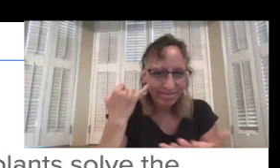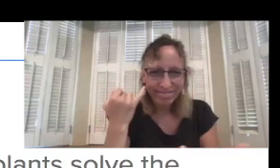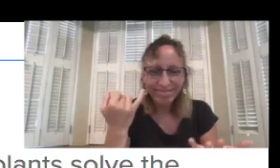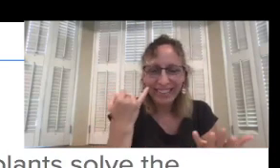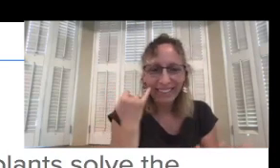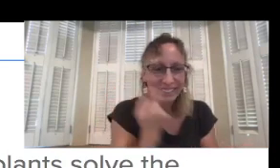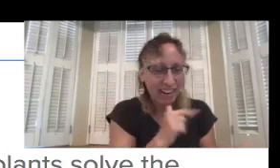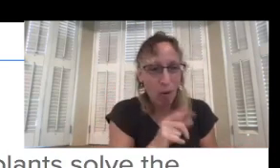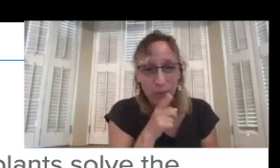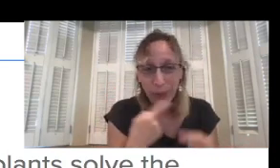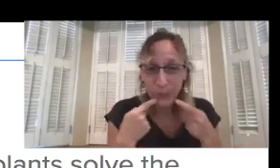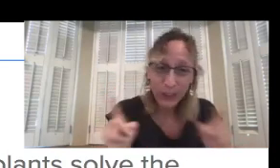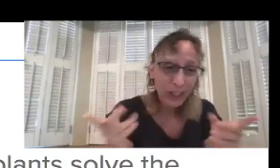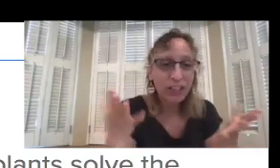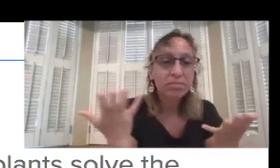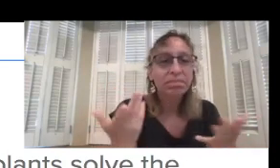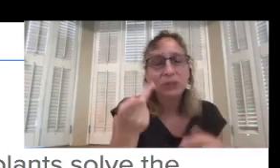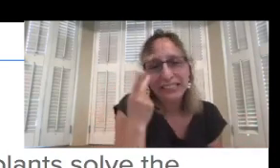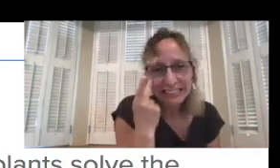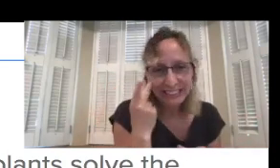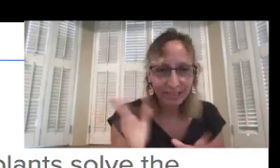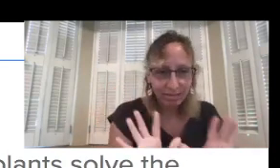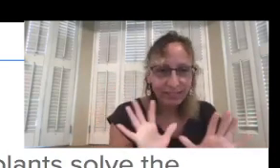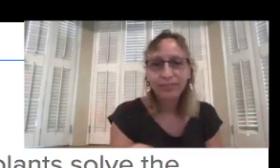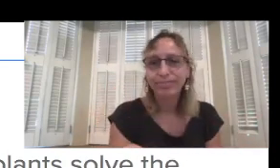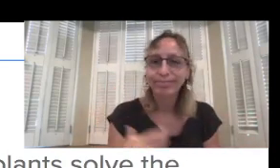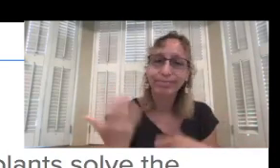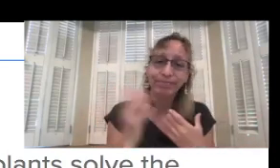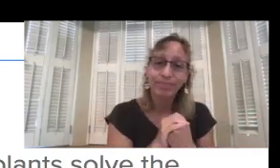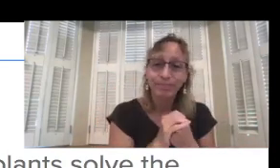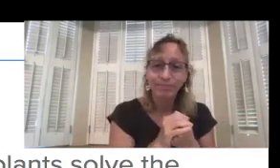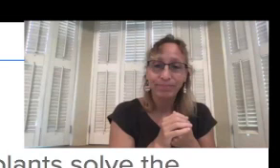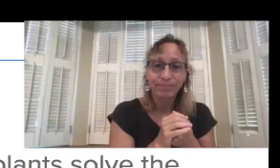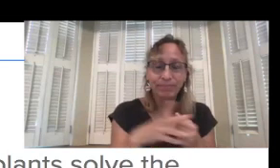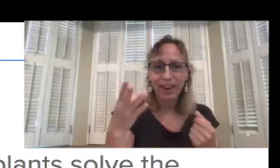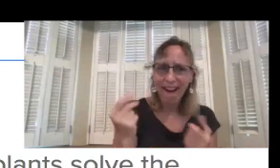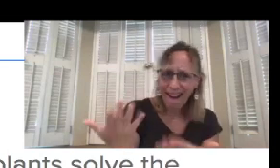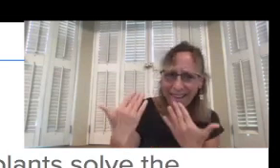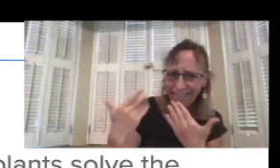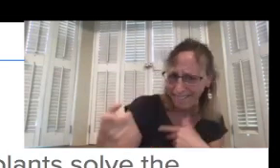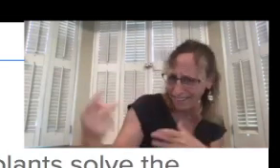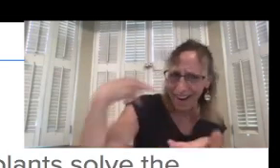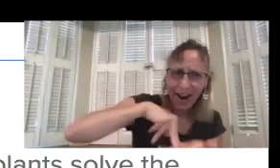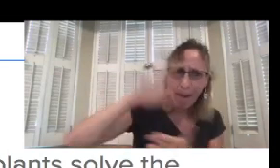And people believe that if a child then needs it later, they can be exposed to sign language later.